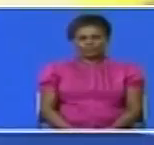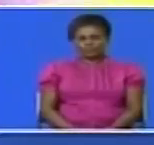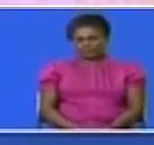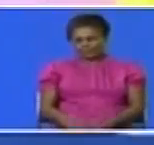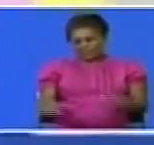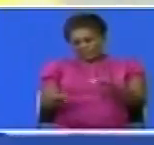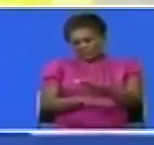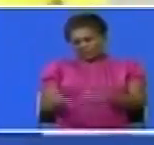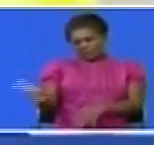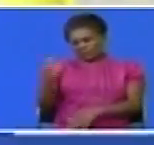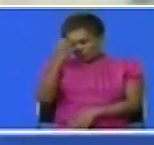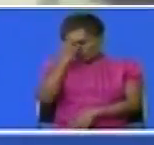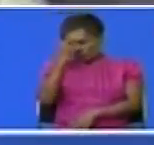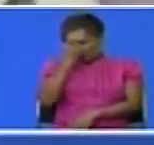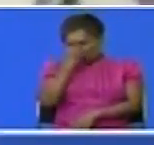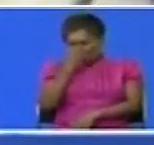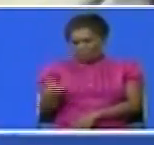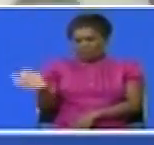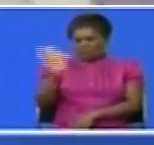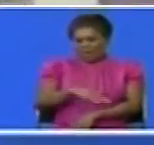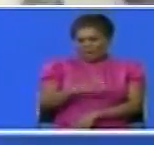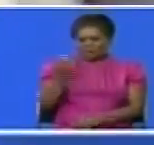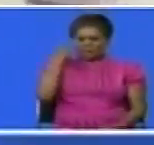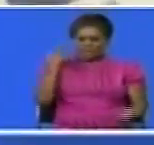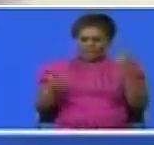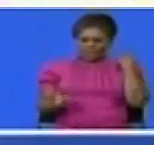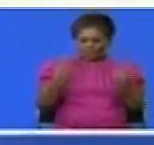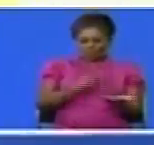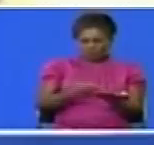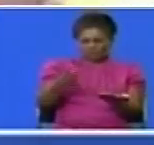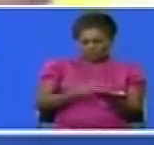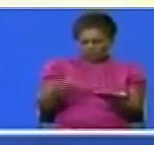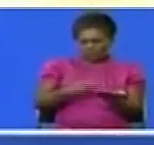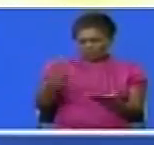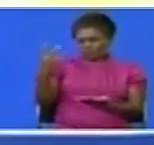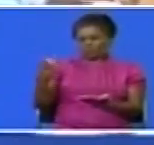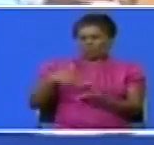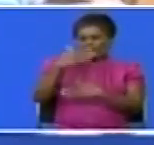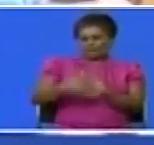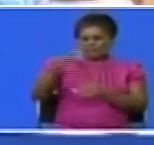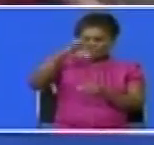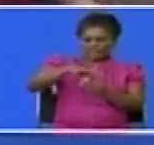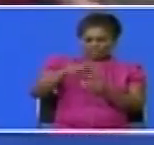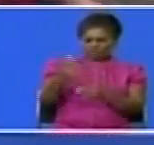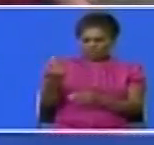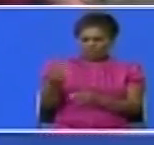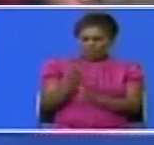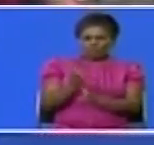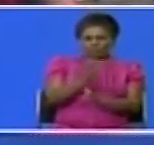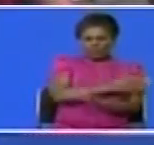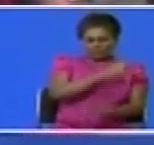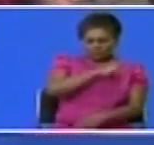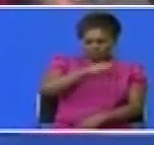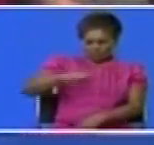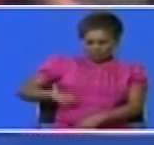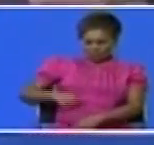Deputy President William Ruto has returned to Kericho County barely 2 weeks after the grueling campaign ahead of the Kericho